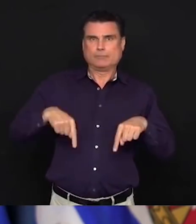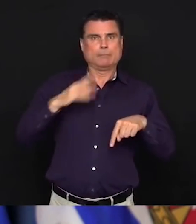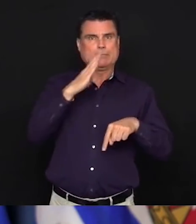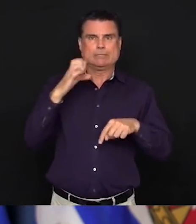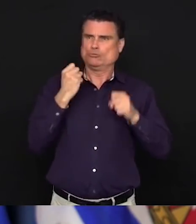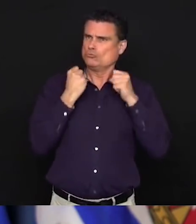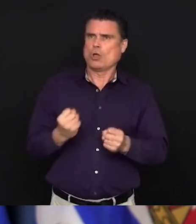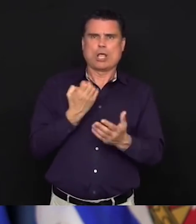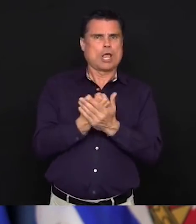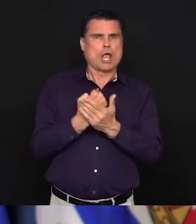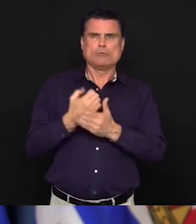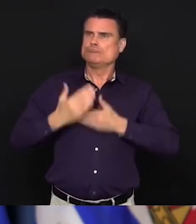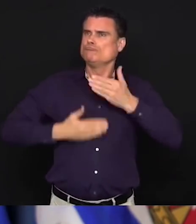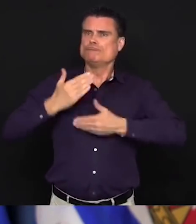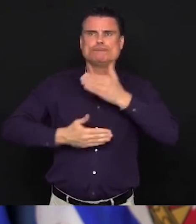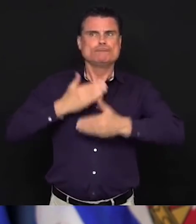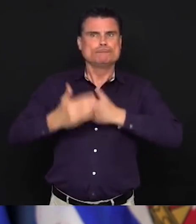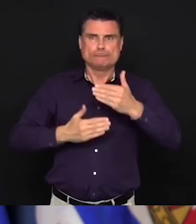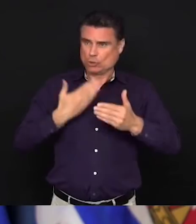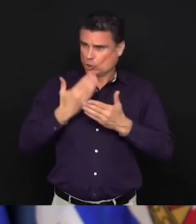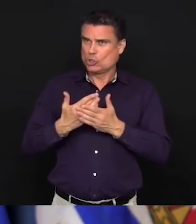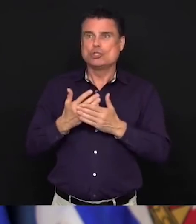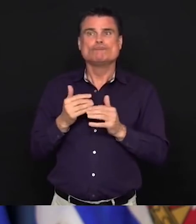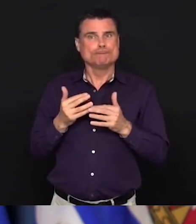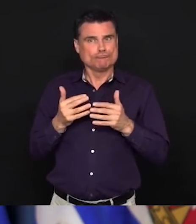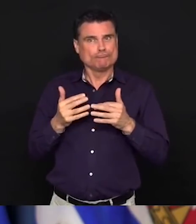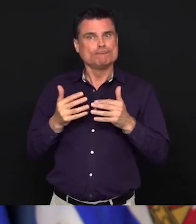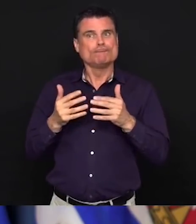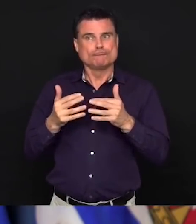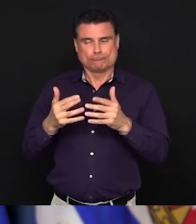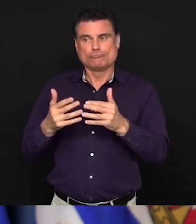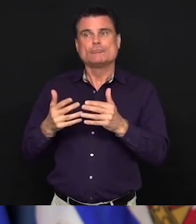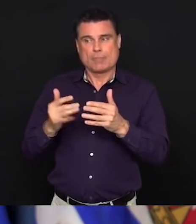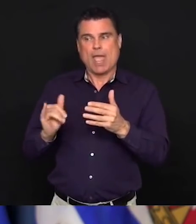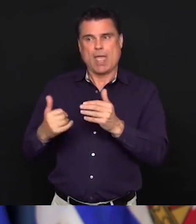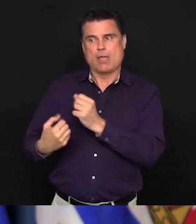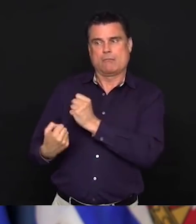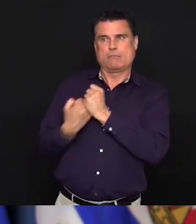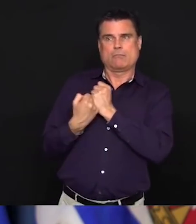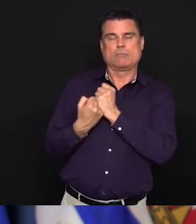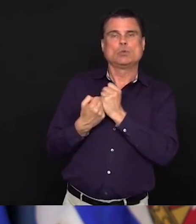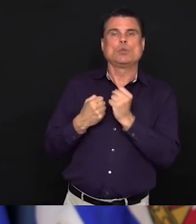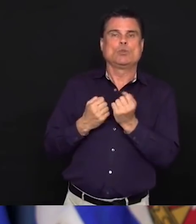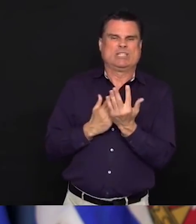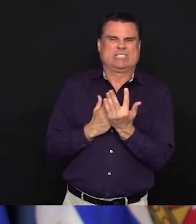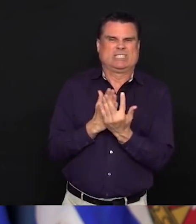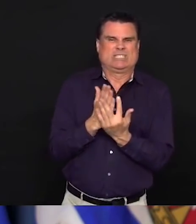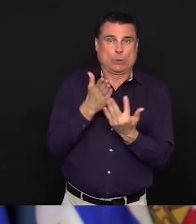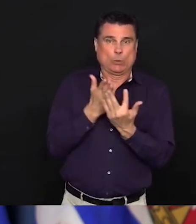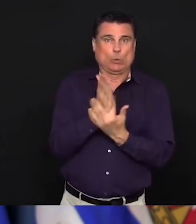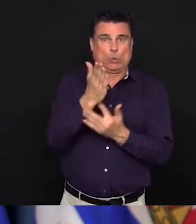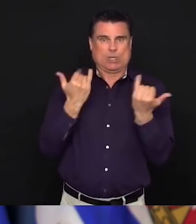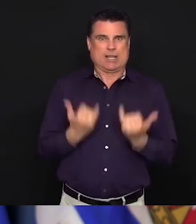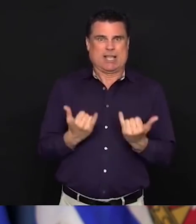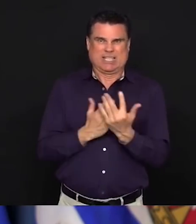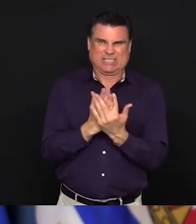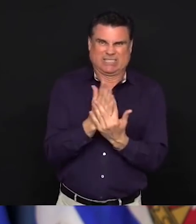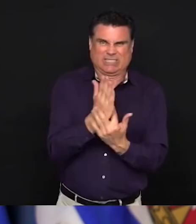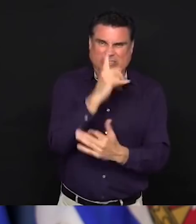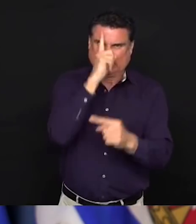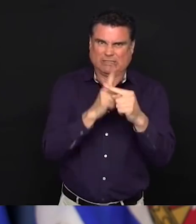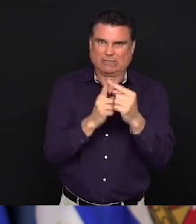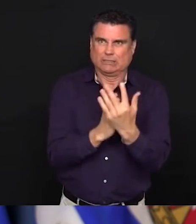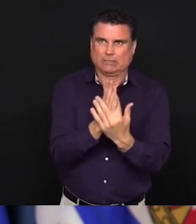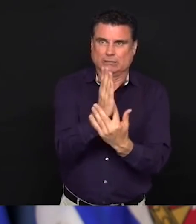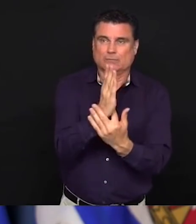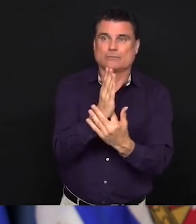will restart our economy when the all clear comes and we have a better sense of public health being covered off.